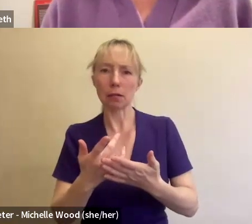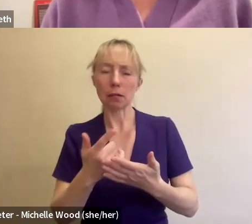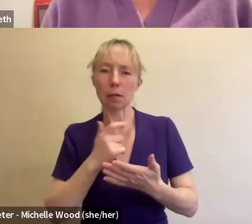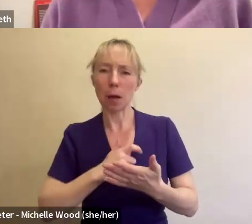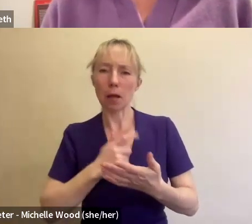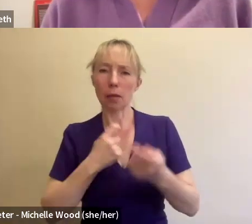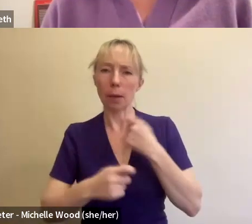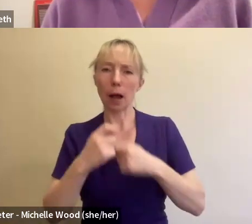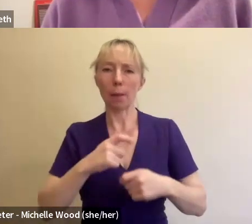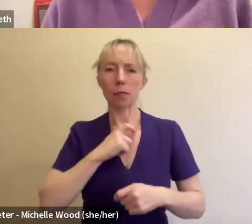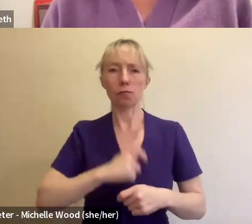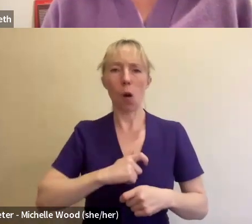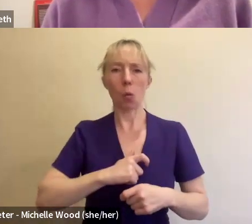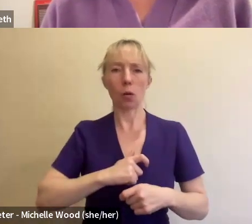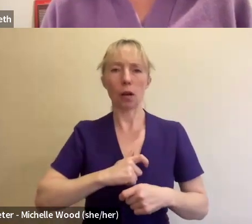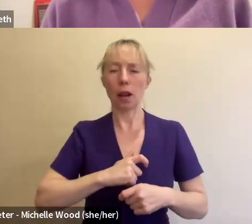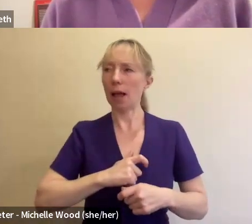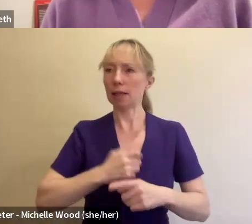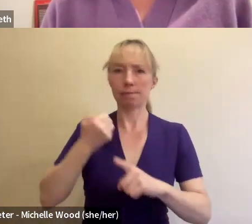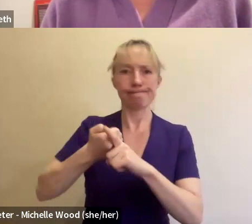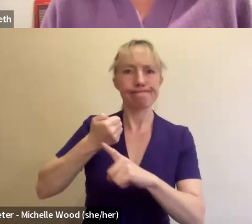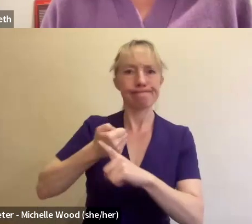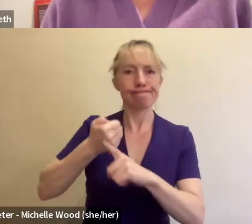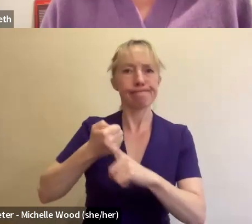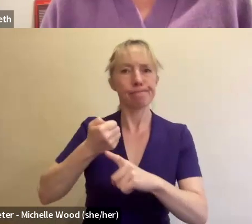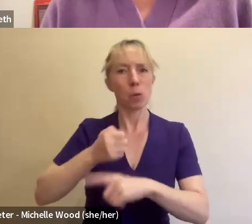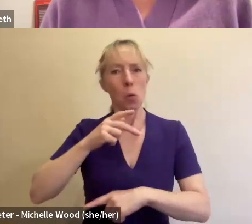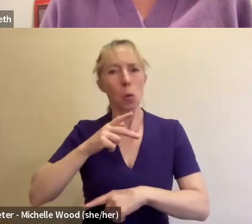of spokesperson or advocate?